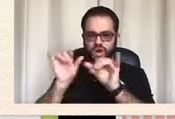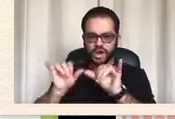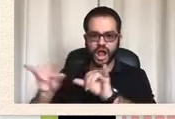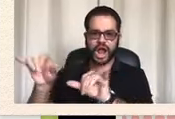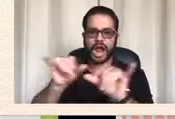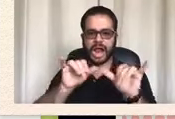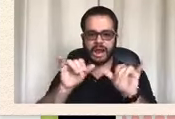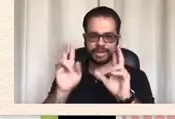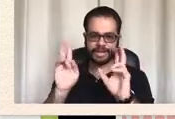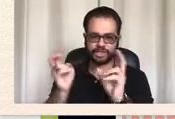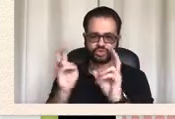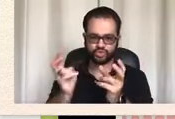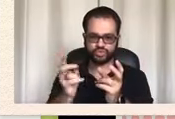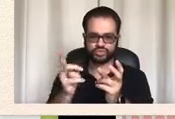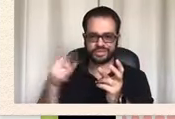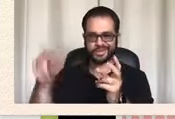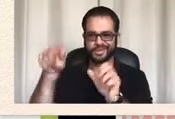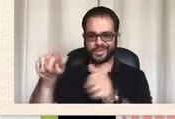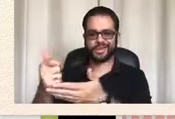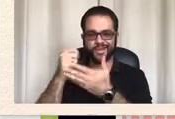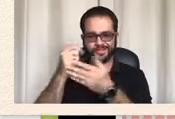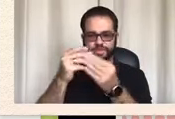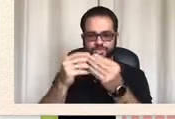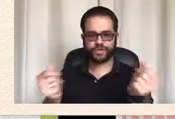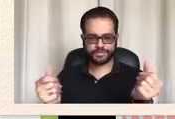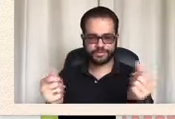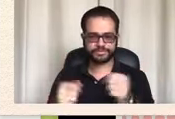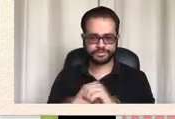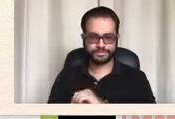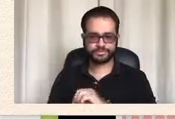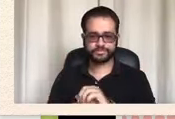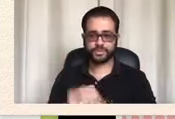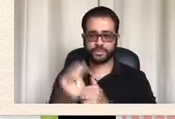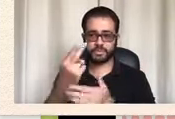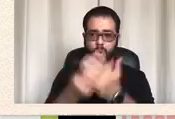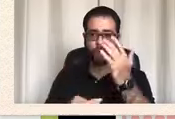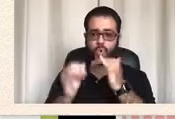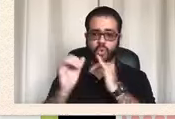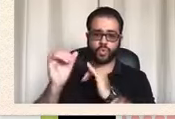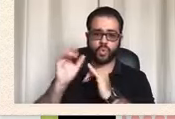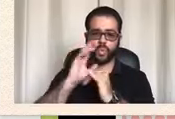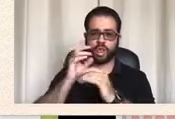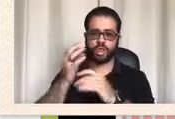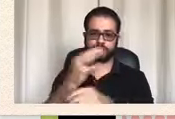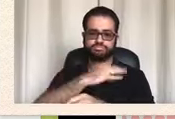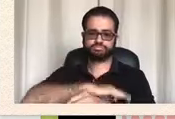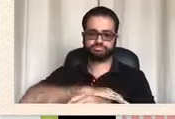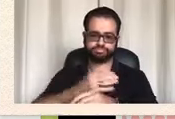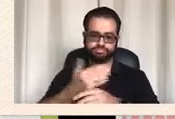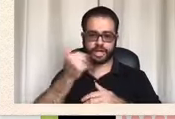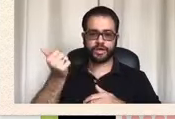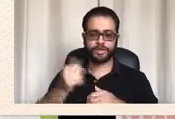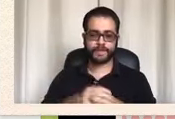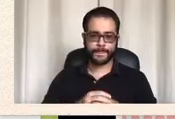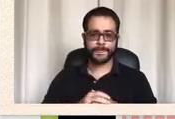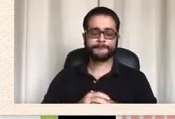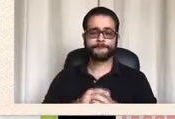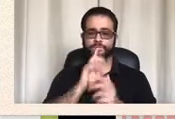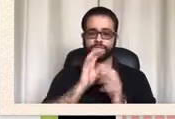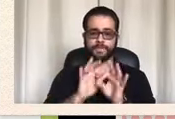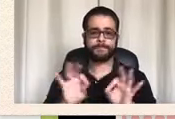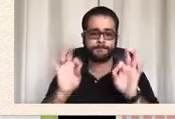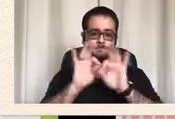you are both gonna gain from. So it's important that to know that you don't have